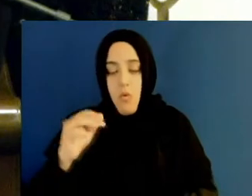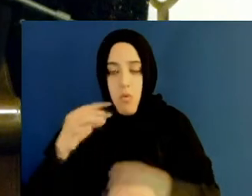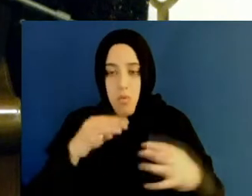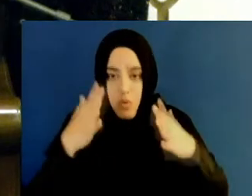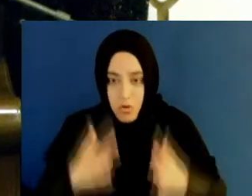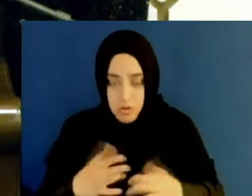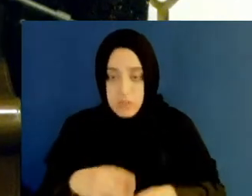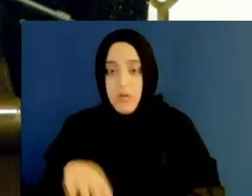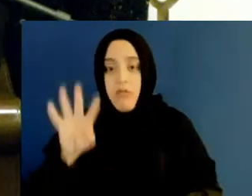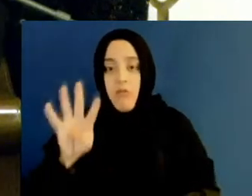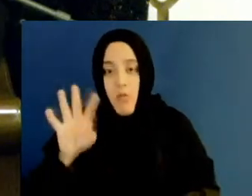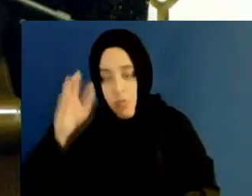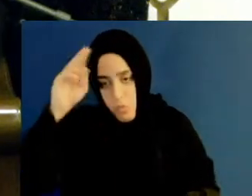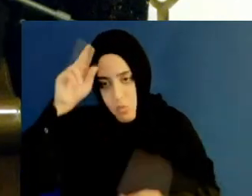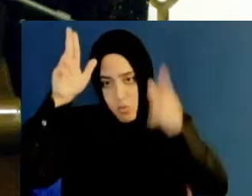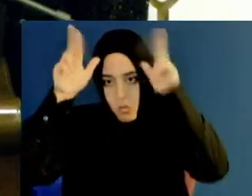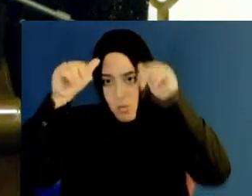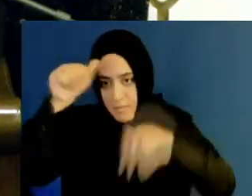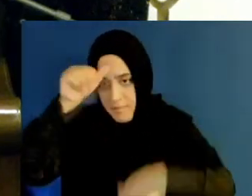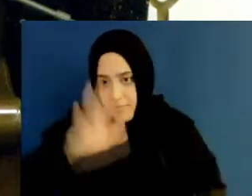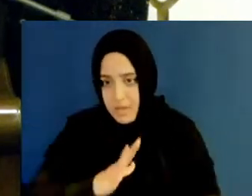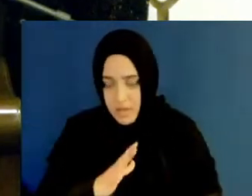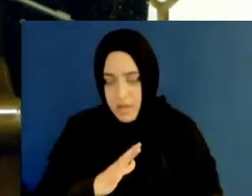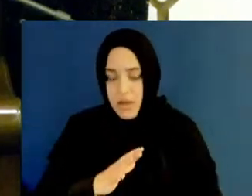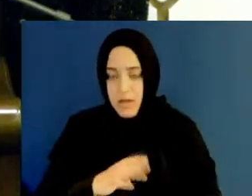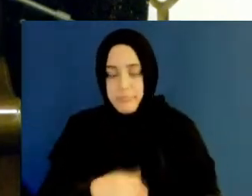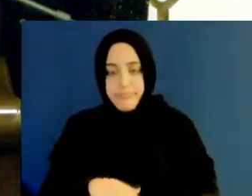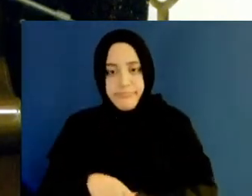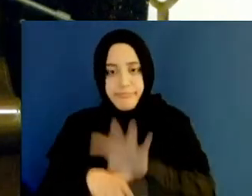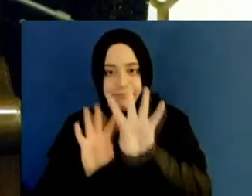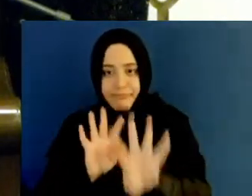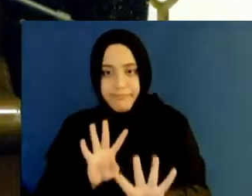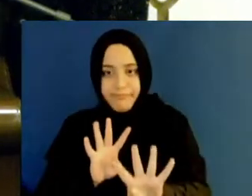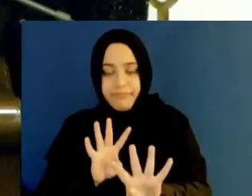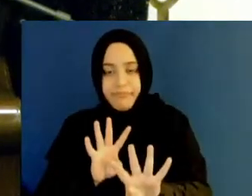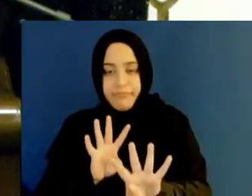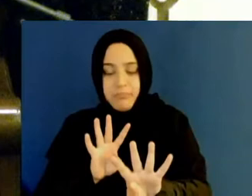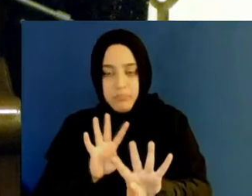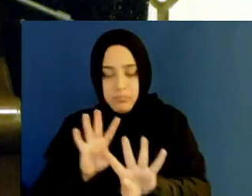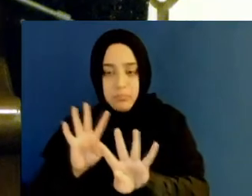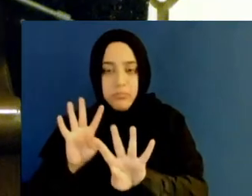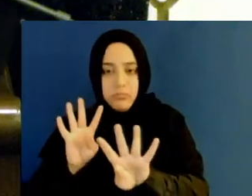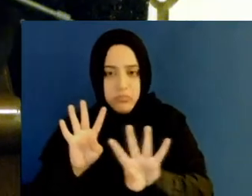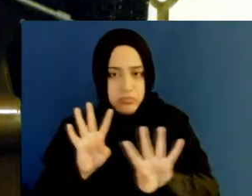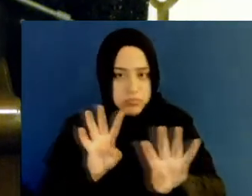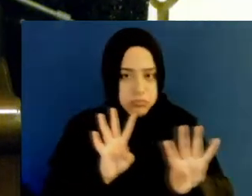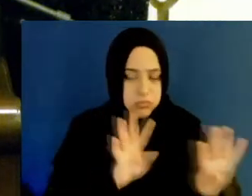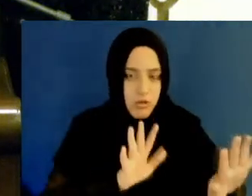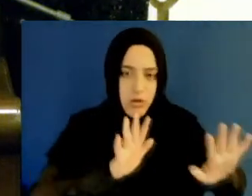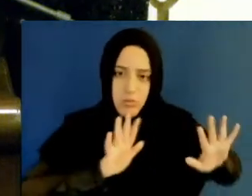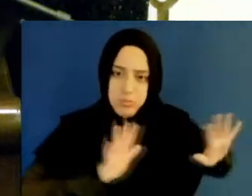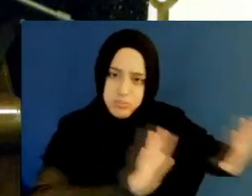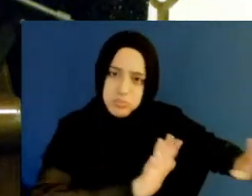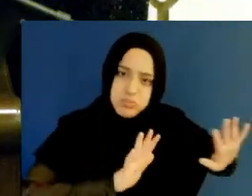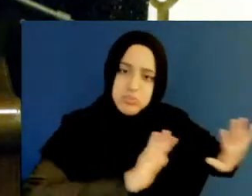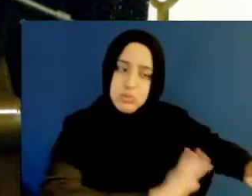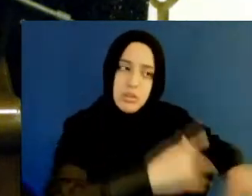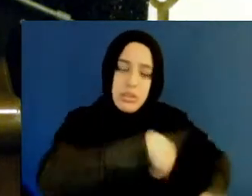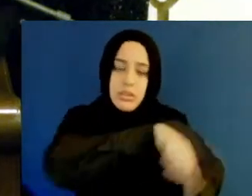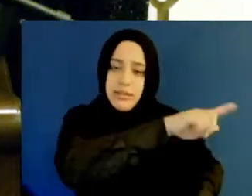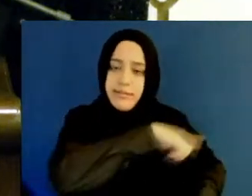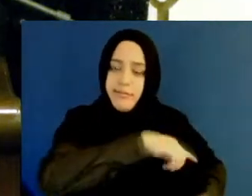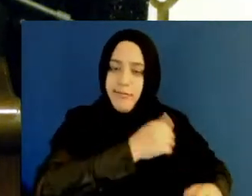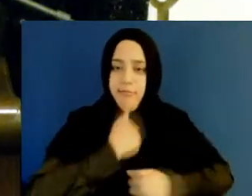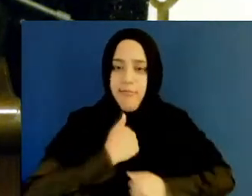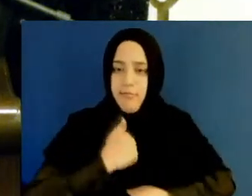format, systematically disciplined manner, marching forward and pushing back the ranks of the kuffar. The first four from